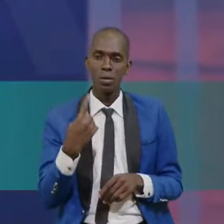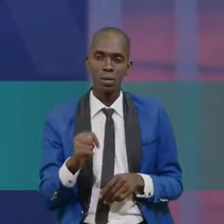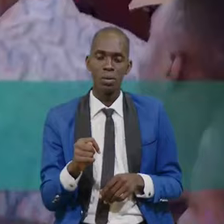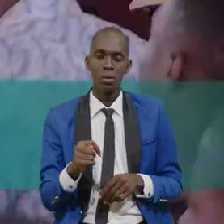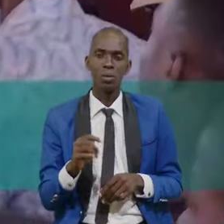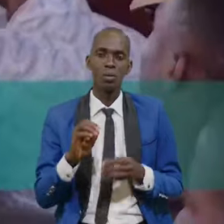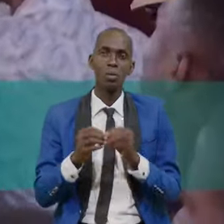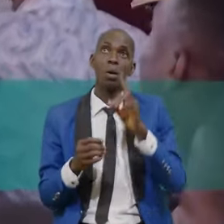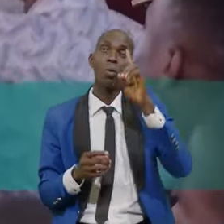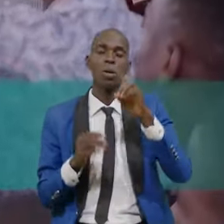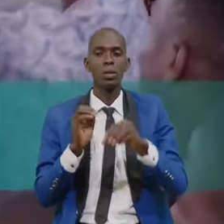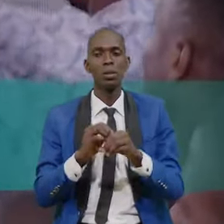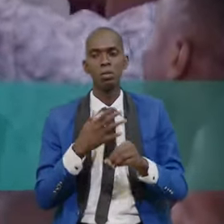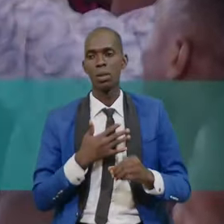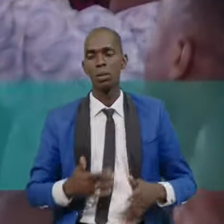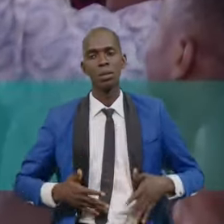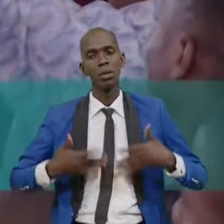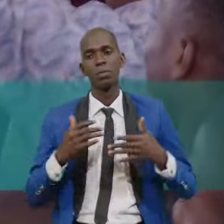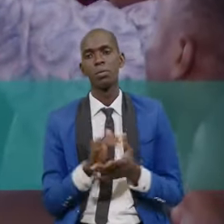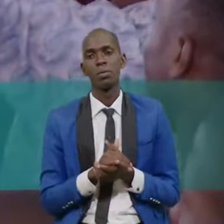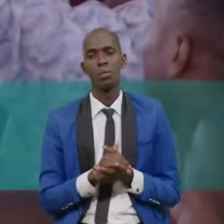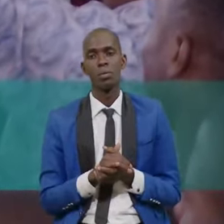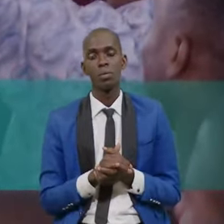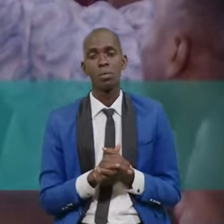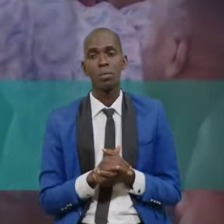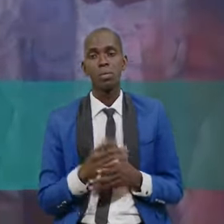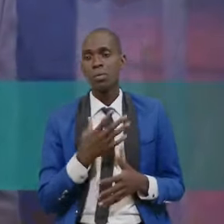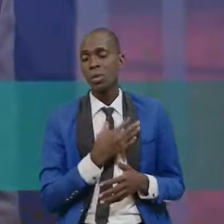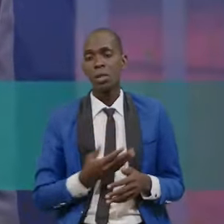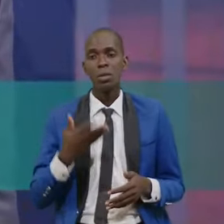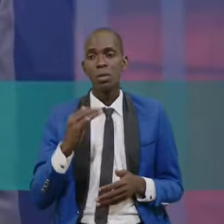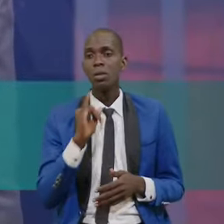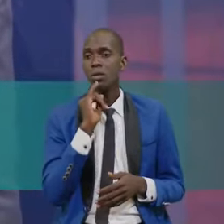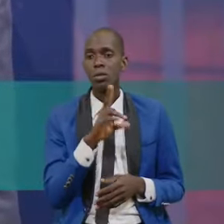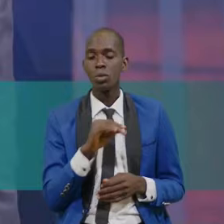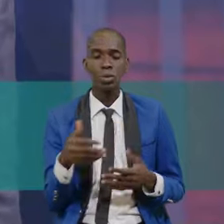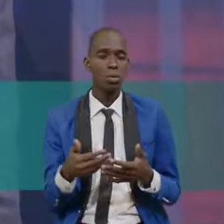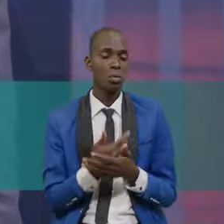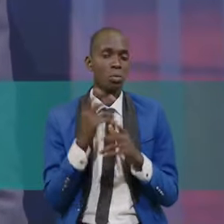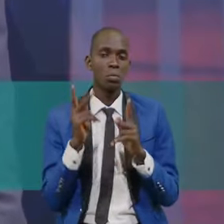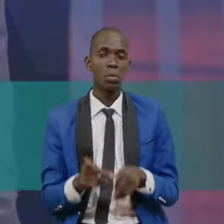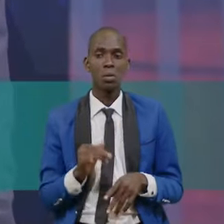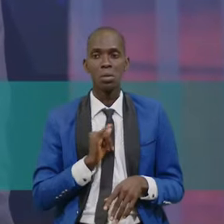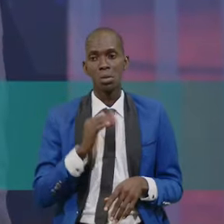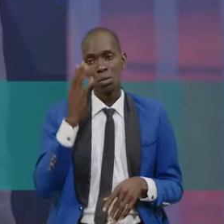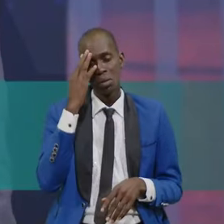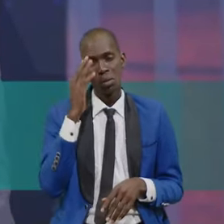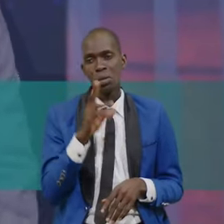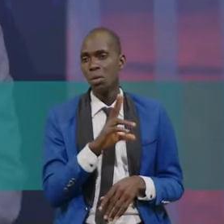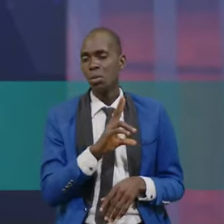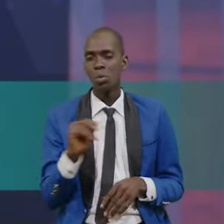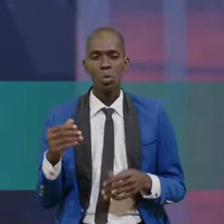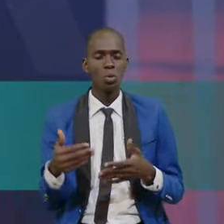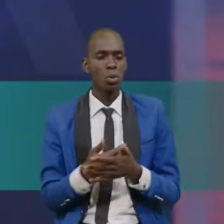my life. And there's no new person I know. There's no new authority I